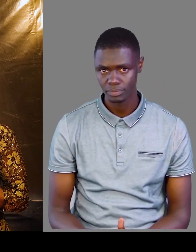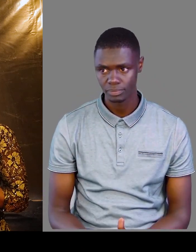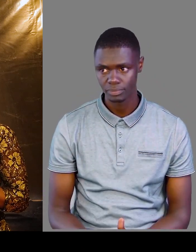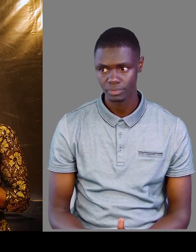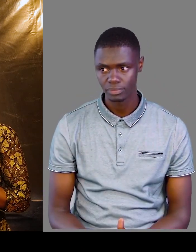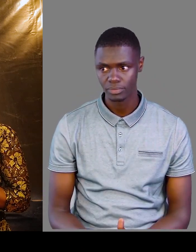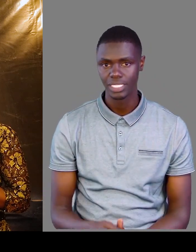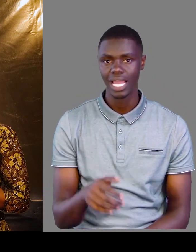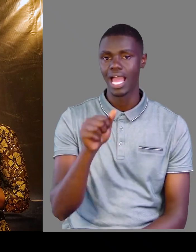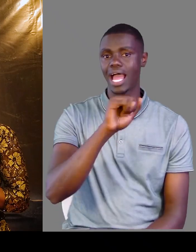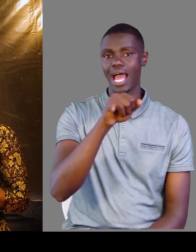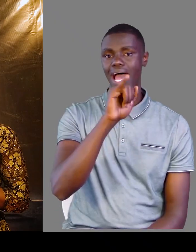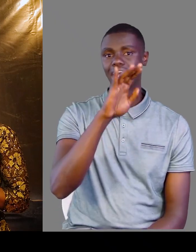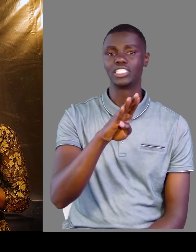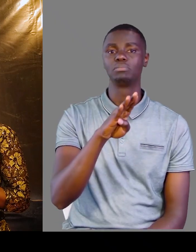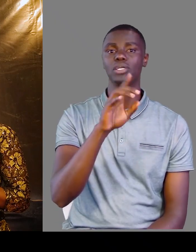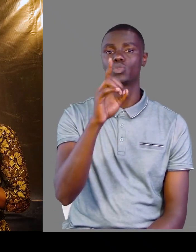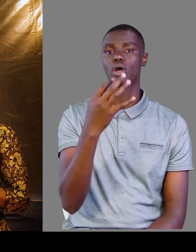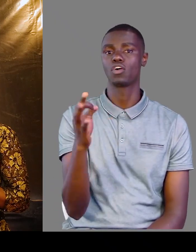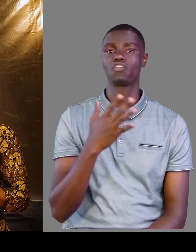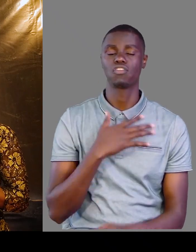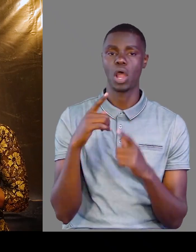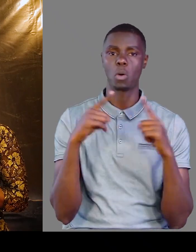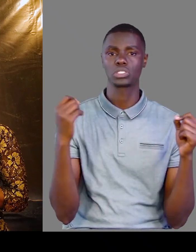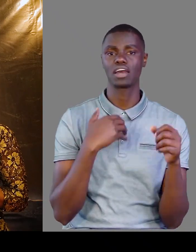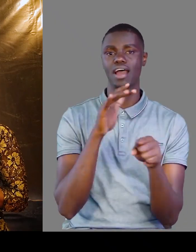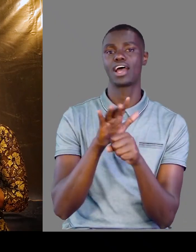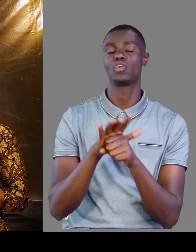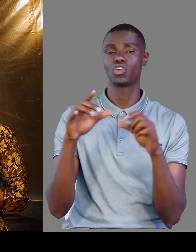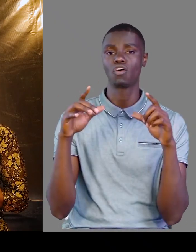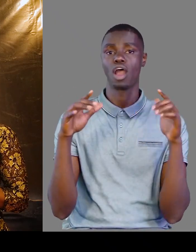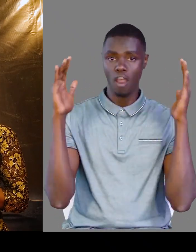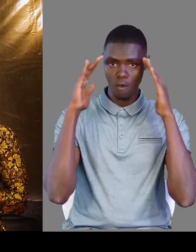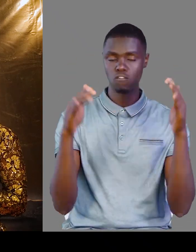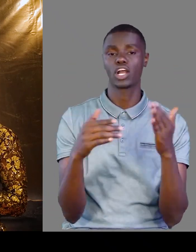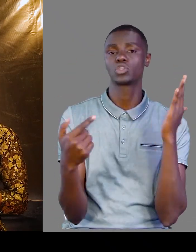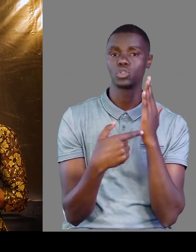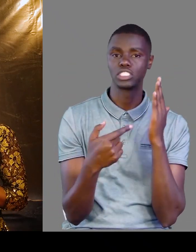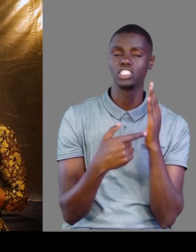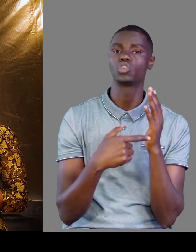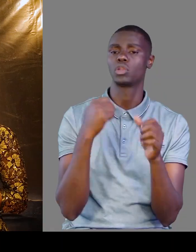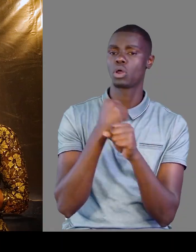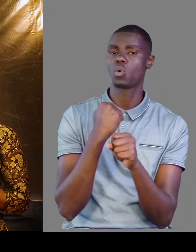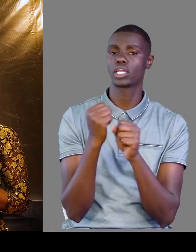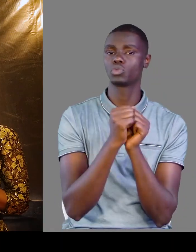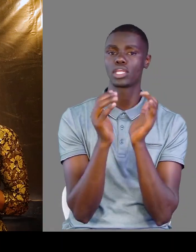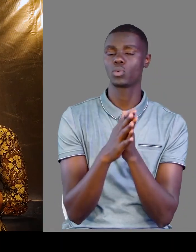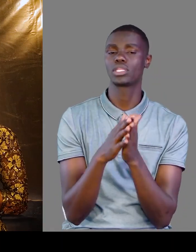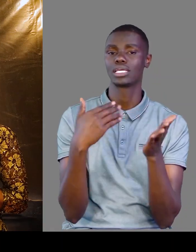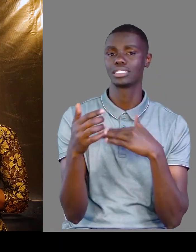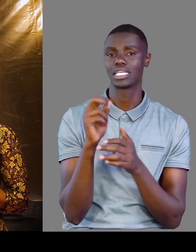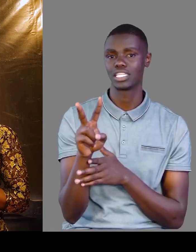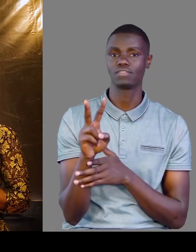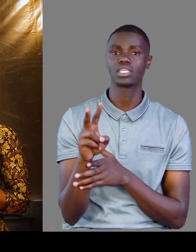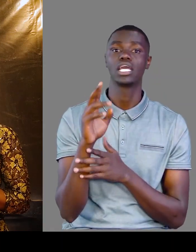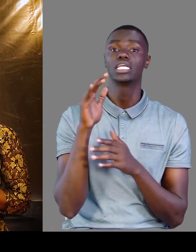As I said, Ajib Gadhoni is one of our hosts. So there's a lot of focus on digital exploitation, and we'll be doing it together with Science TV. So it's a good opportunity to be able